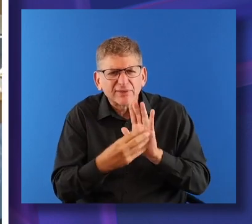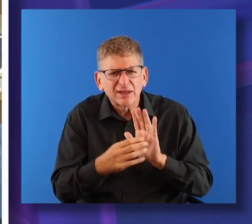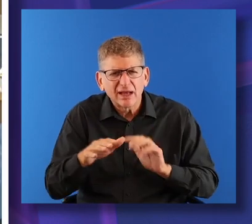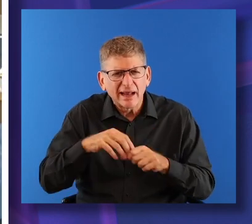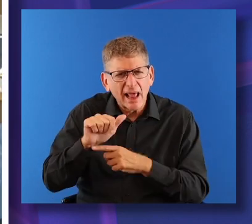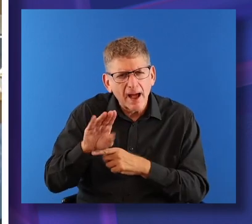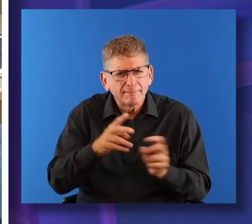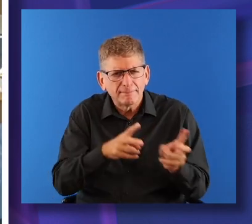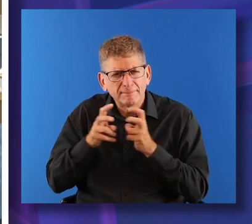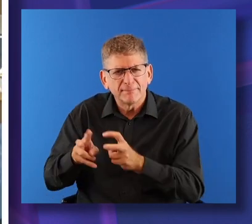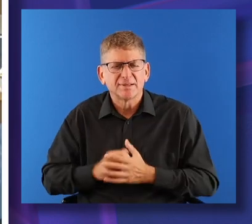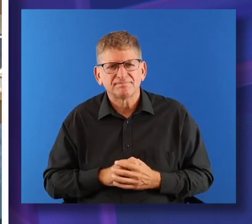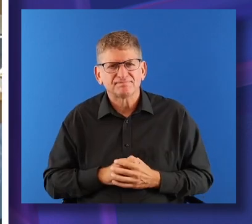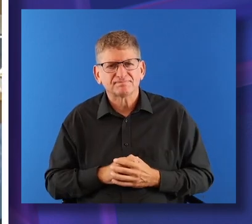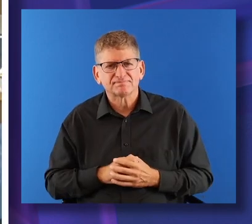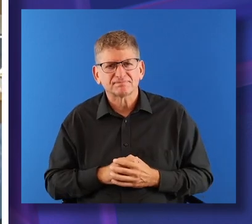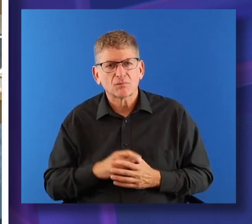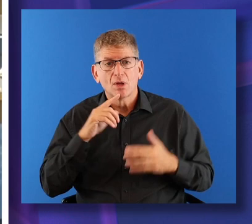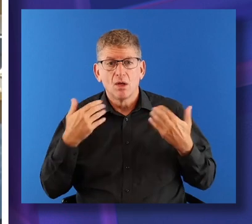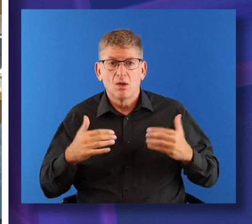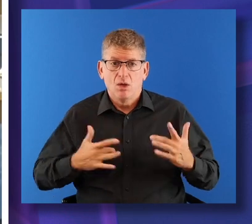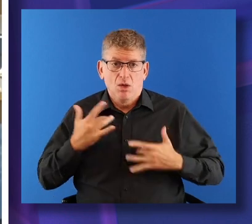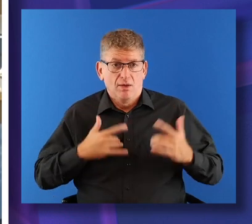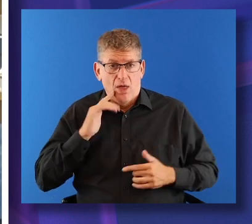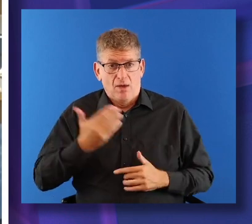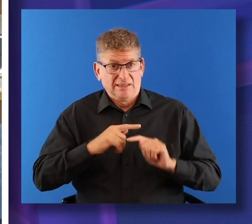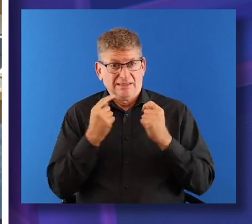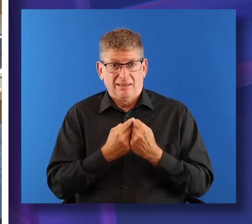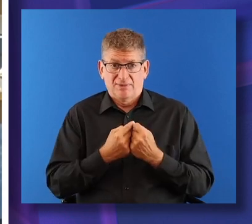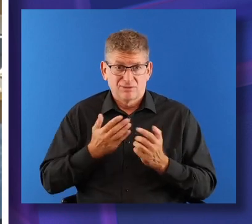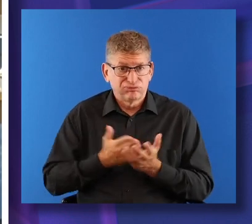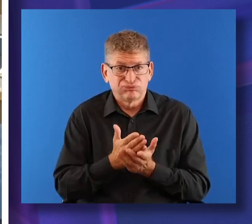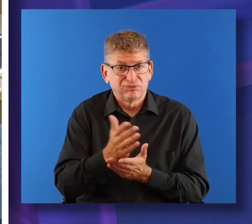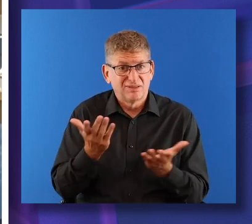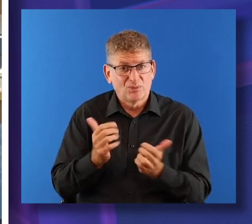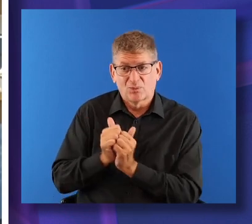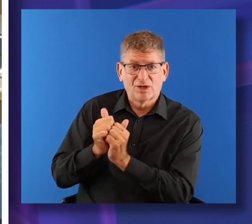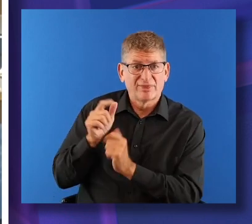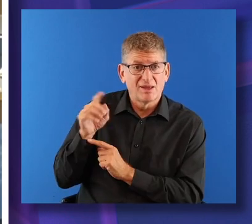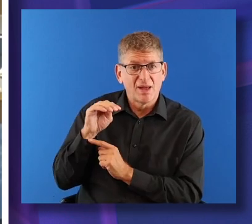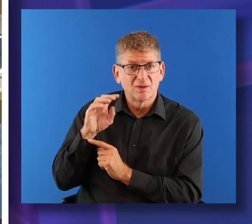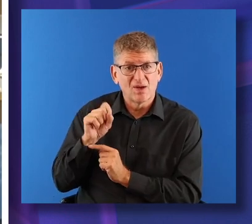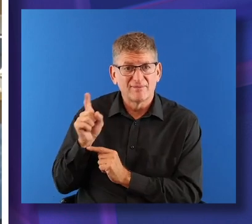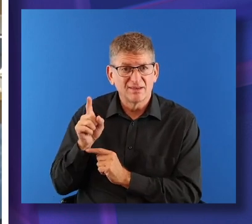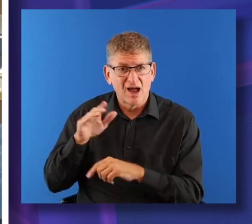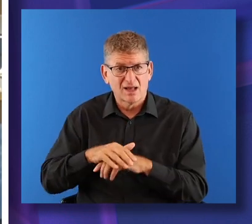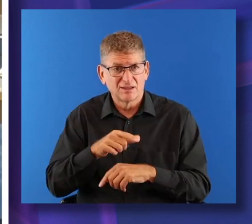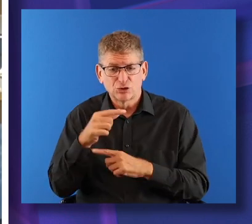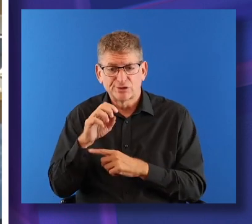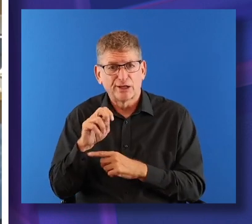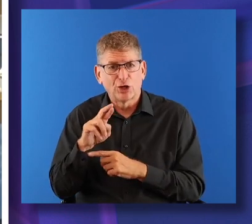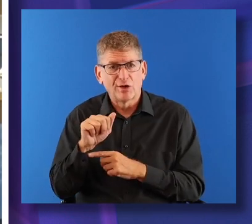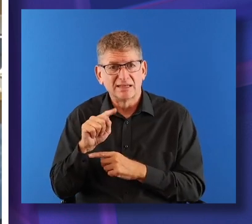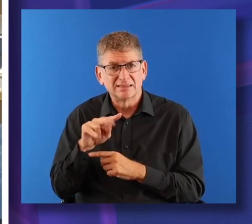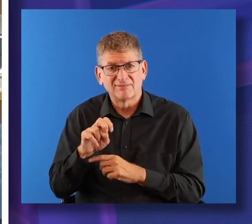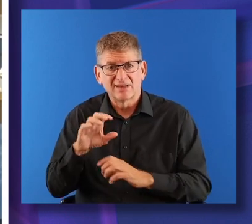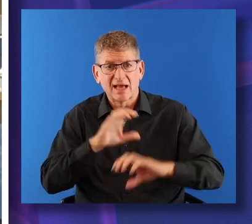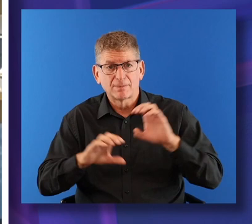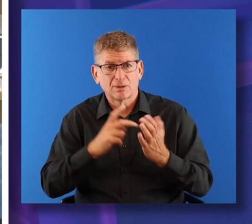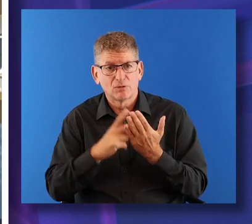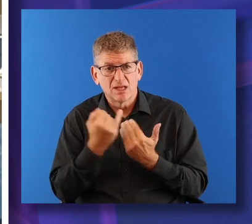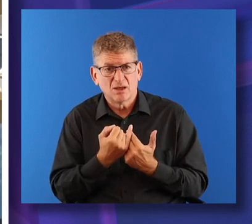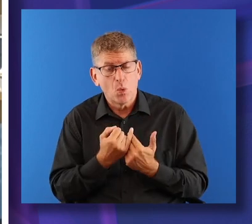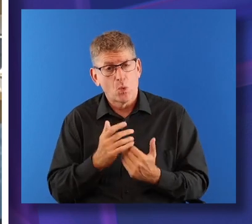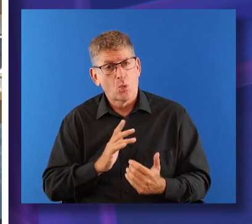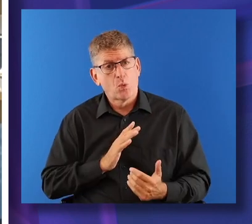generative chemistry project. And it is rewarding to see our joint progress and the fact that we are synthesizing compounds based on